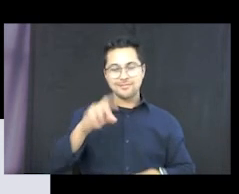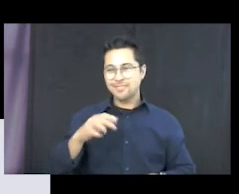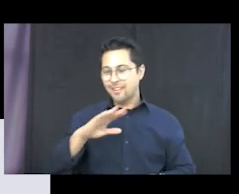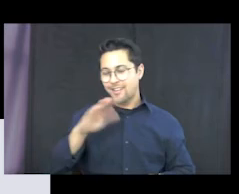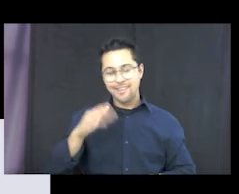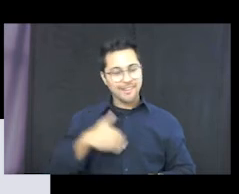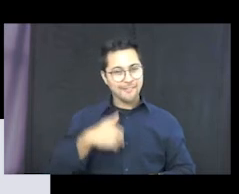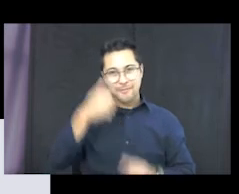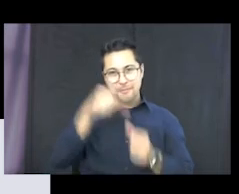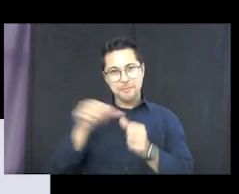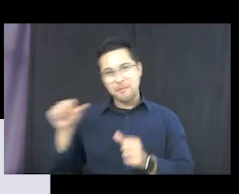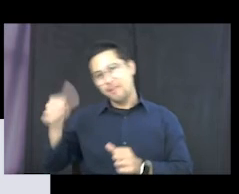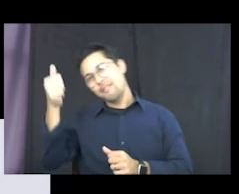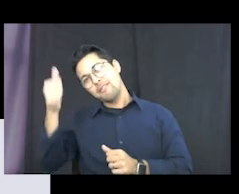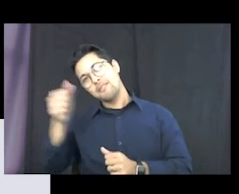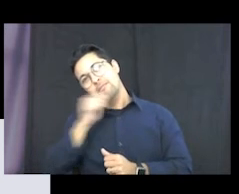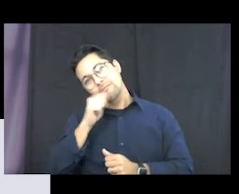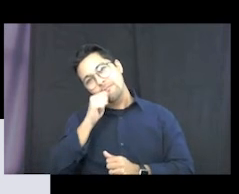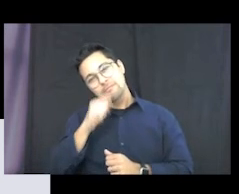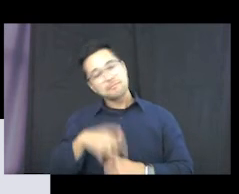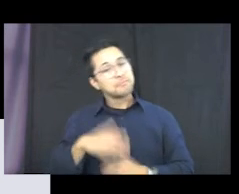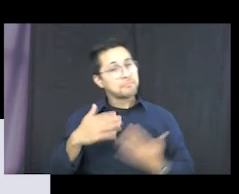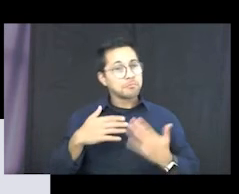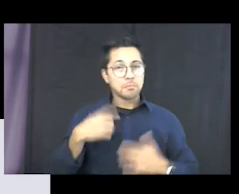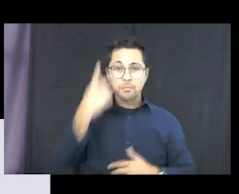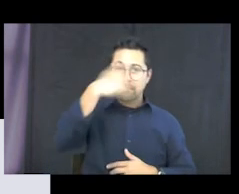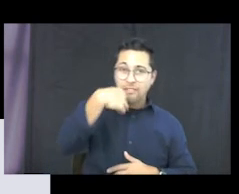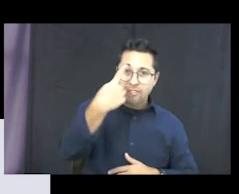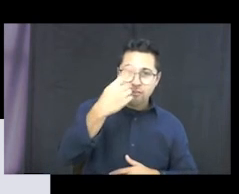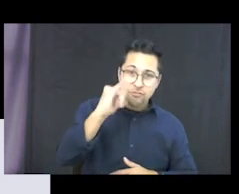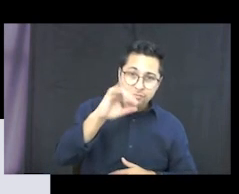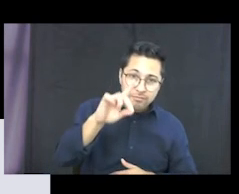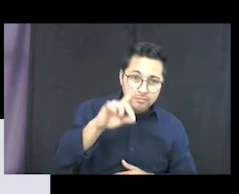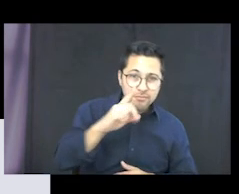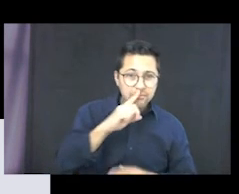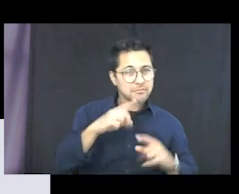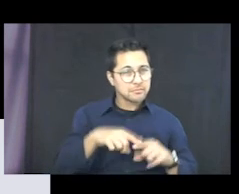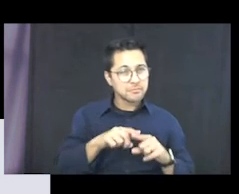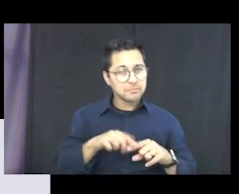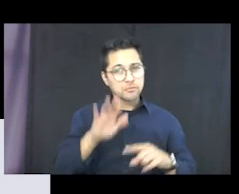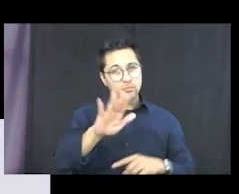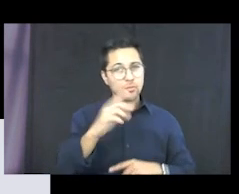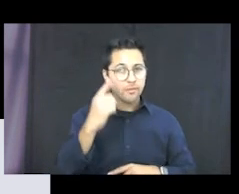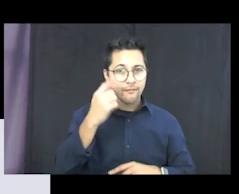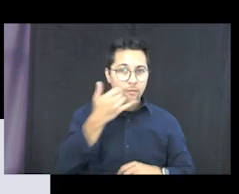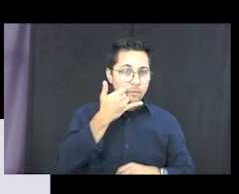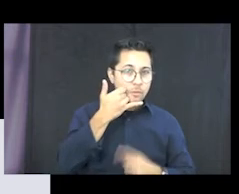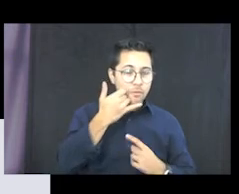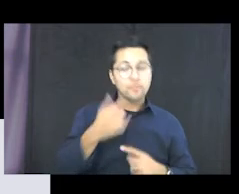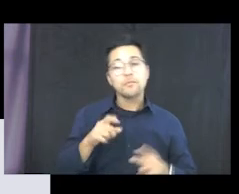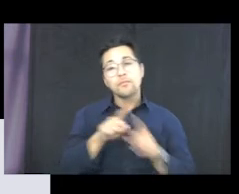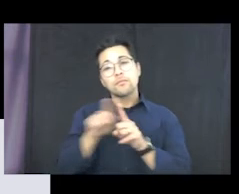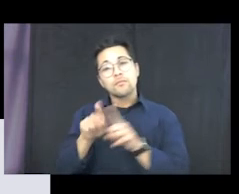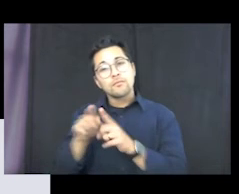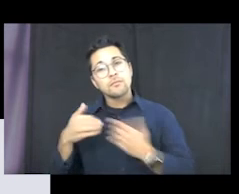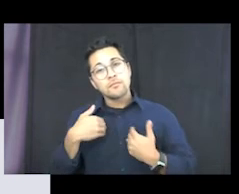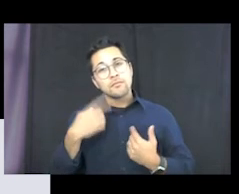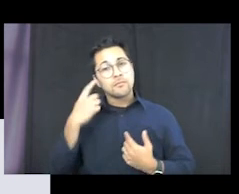my other password. And it may be the facial ID, depends on your phone. Also, there's time limits